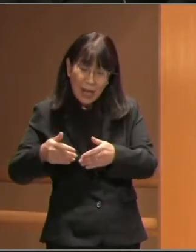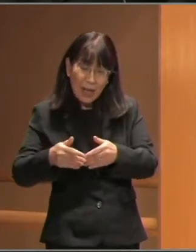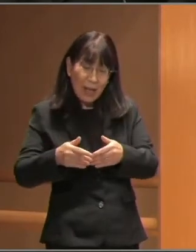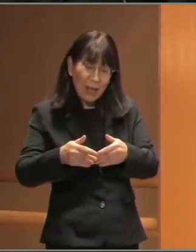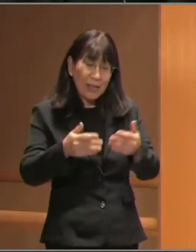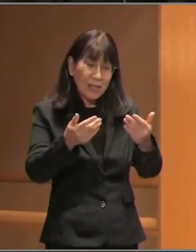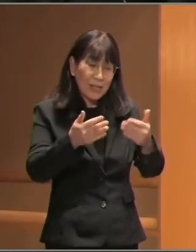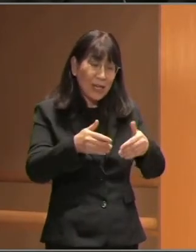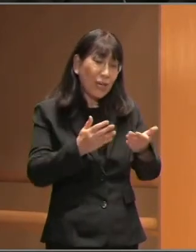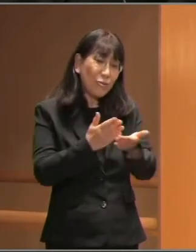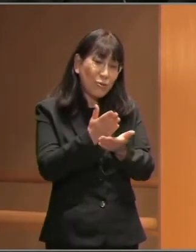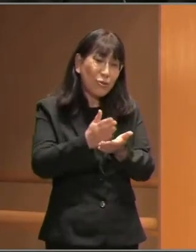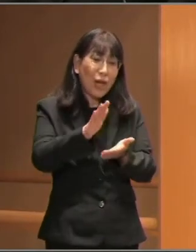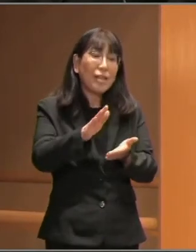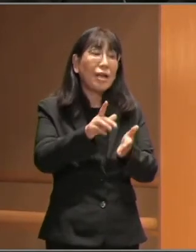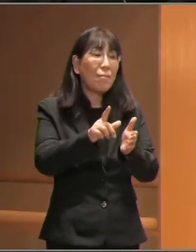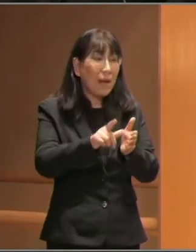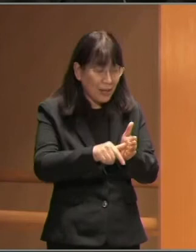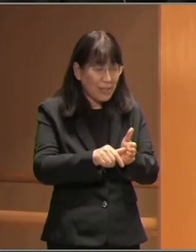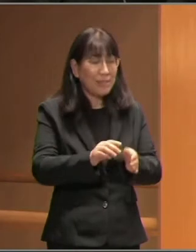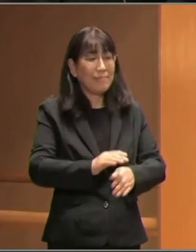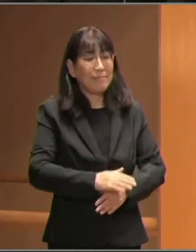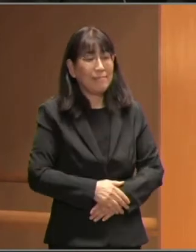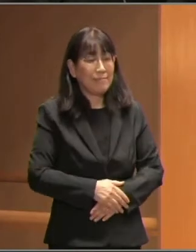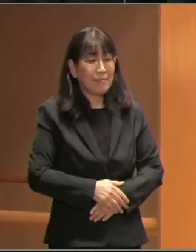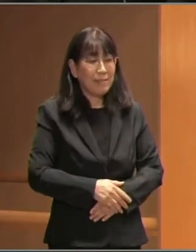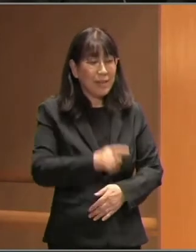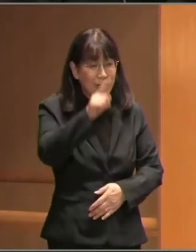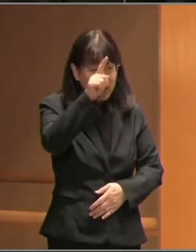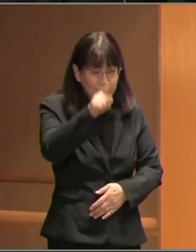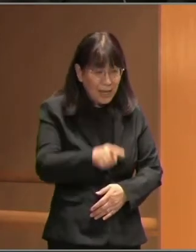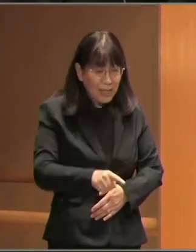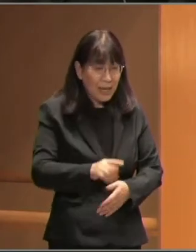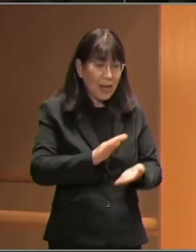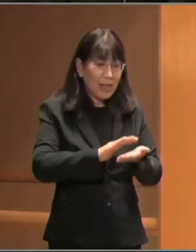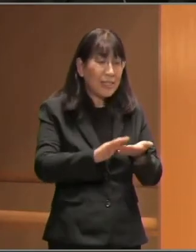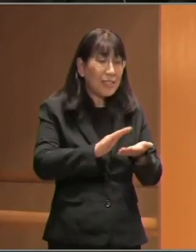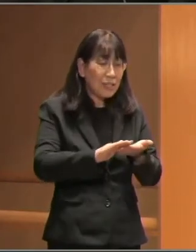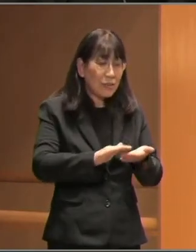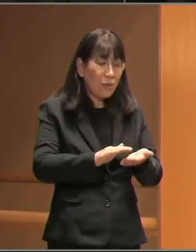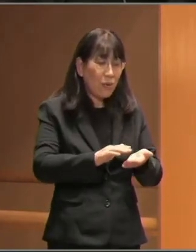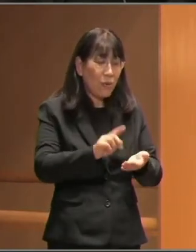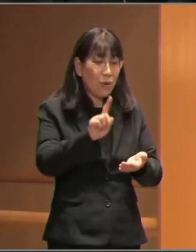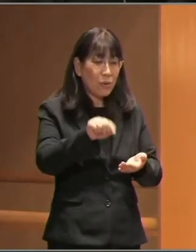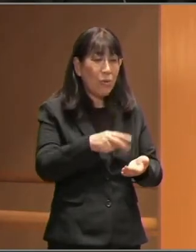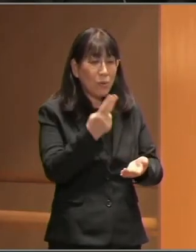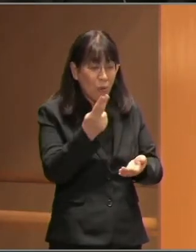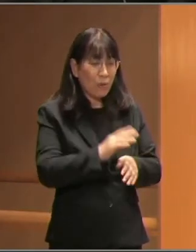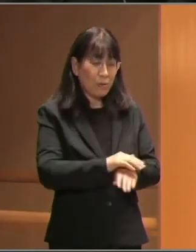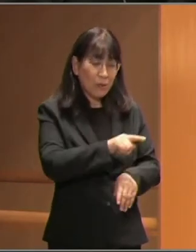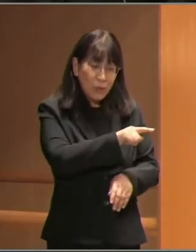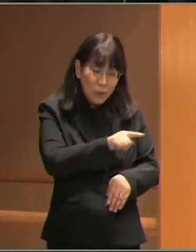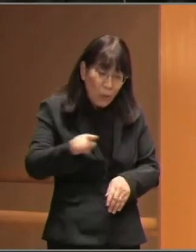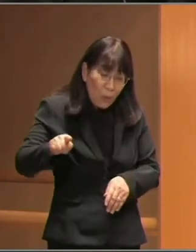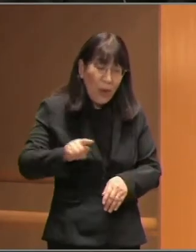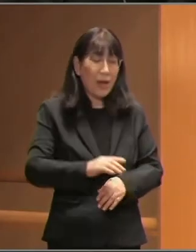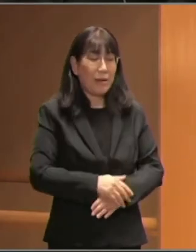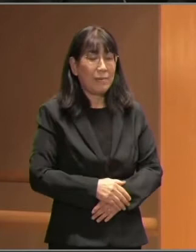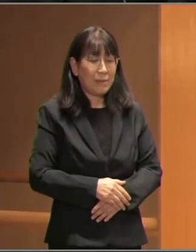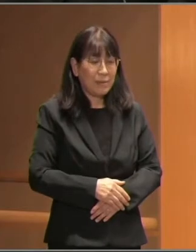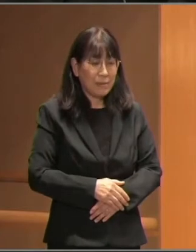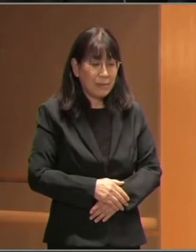models of printer. In that case, you get to see the top to down, it shows how